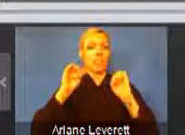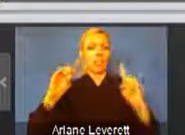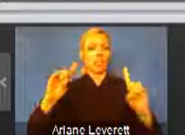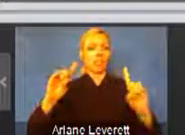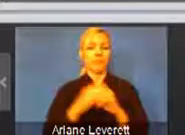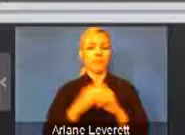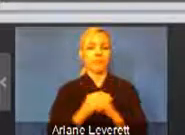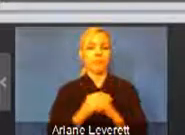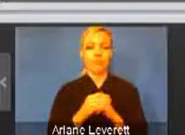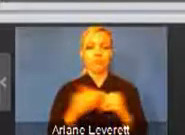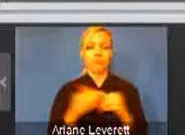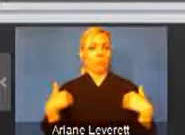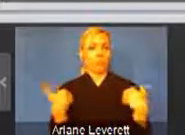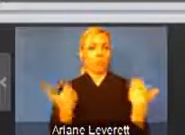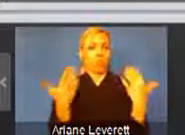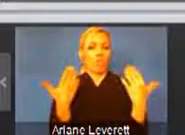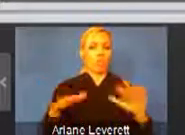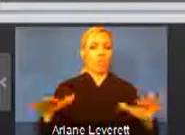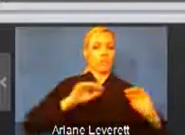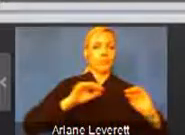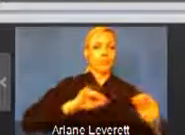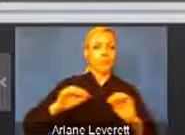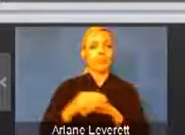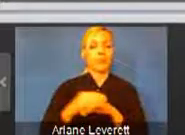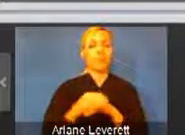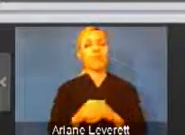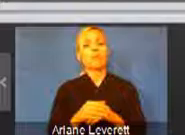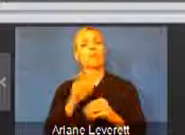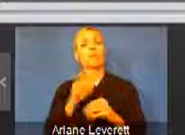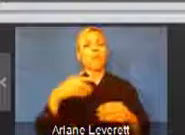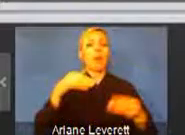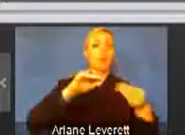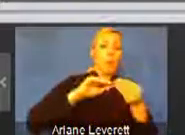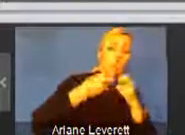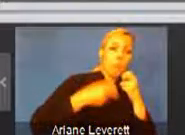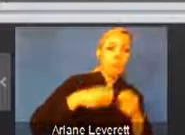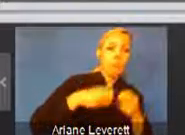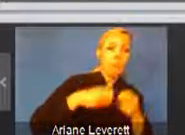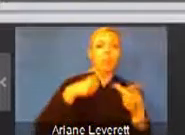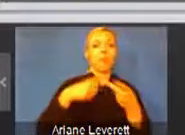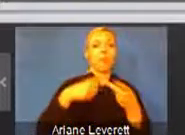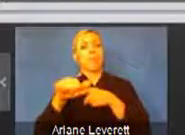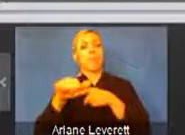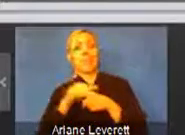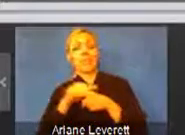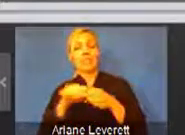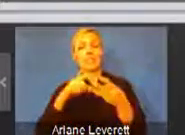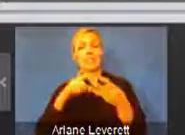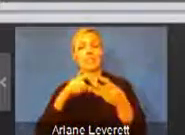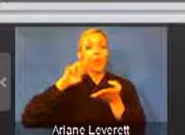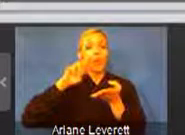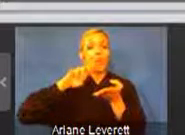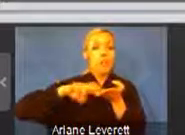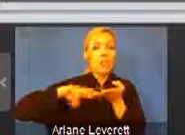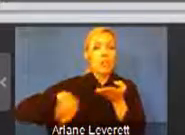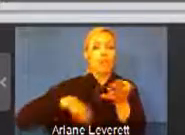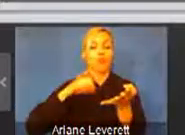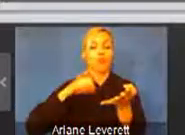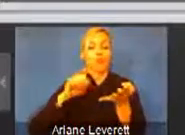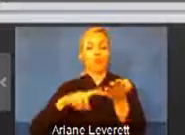The publications include promising practices, research activities, and concrete recommendations for the